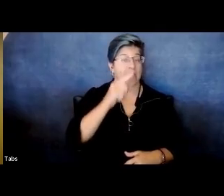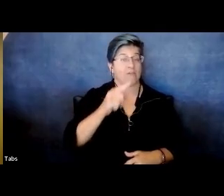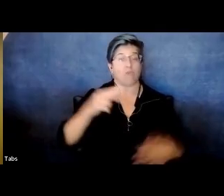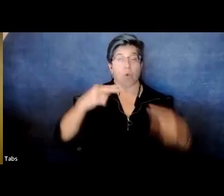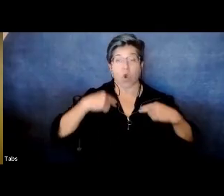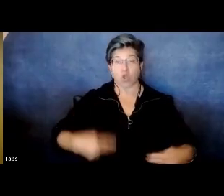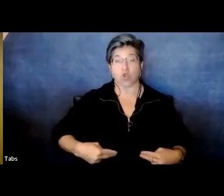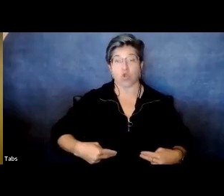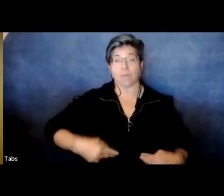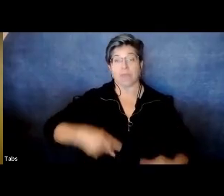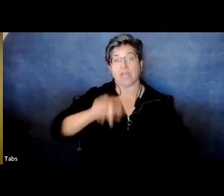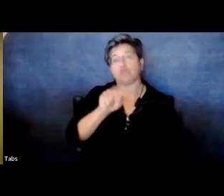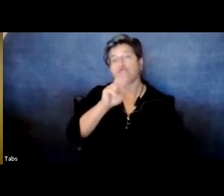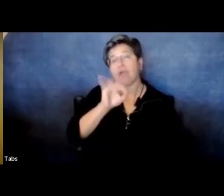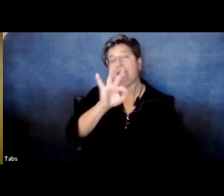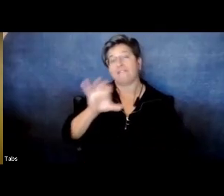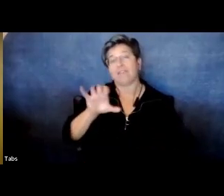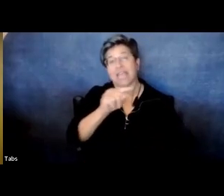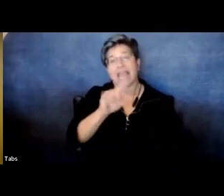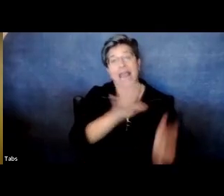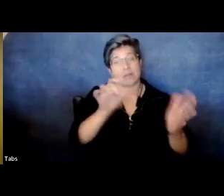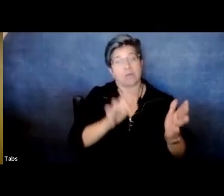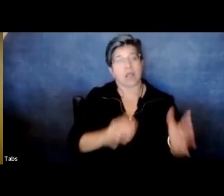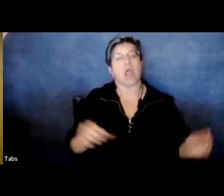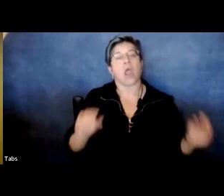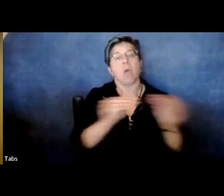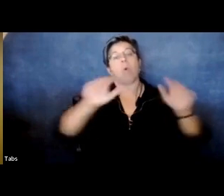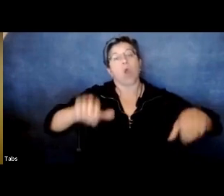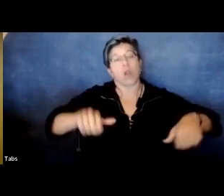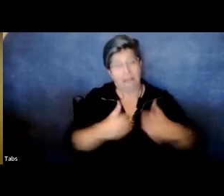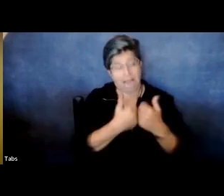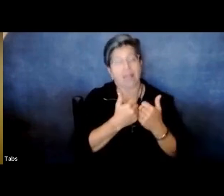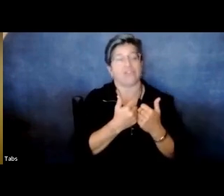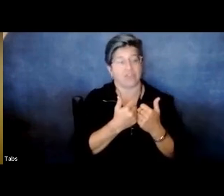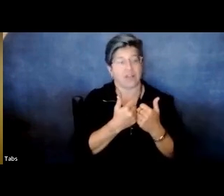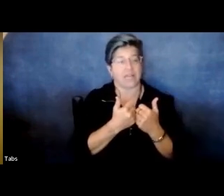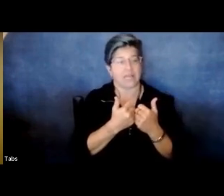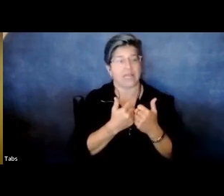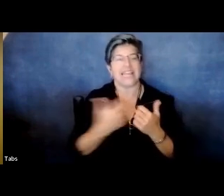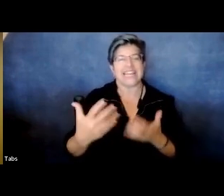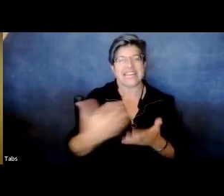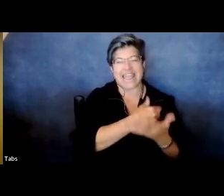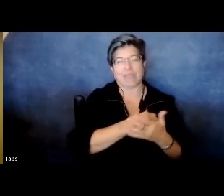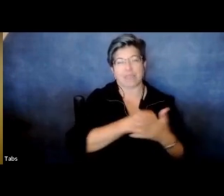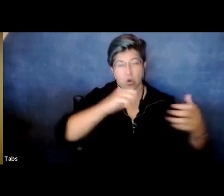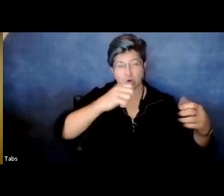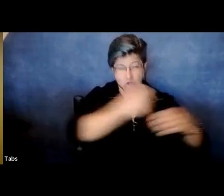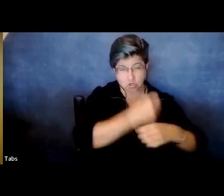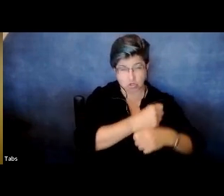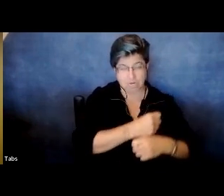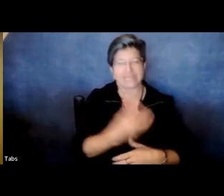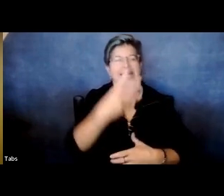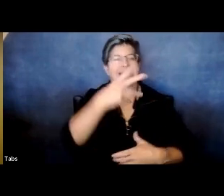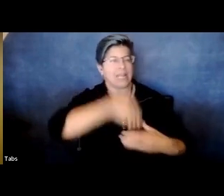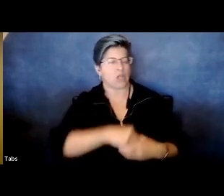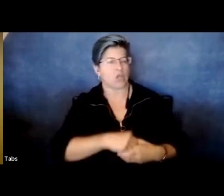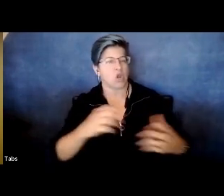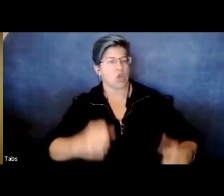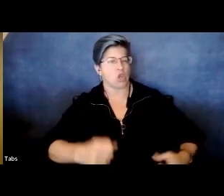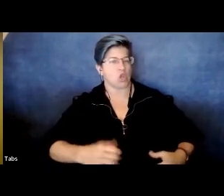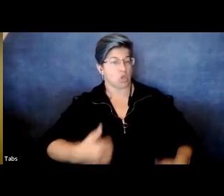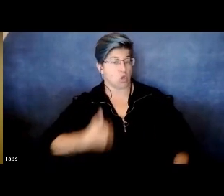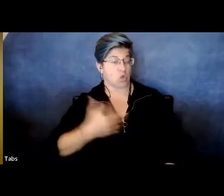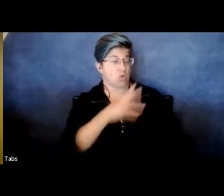and exploitation are much more challenging to obtain, including youth engaging in survival sex,